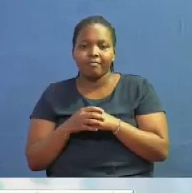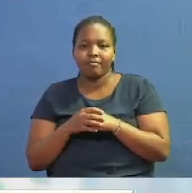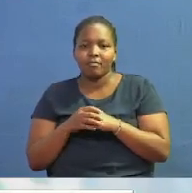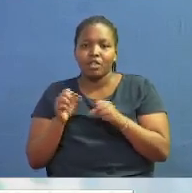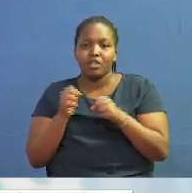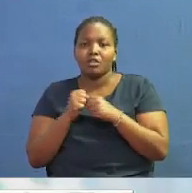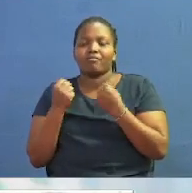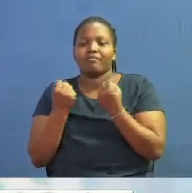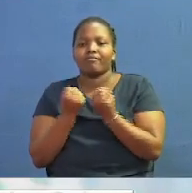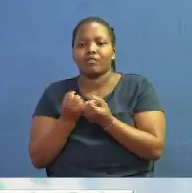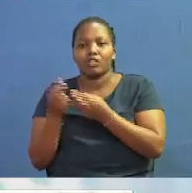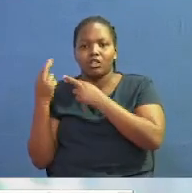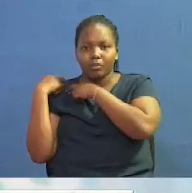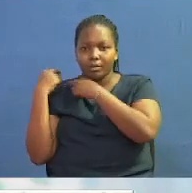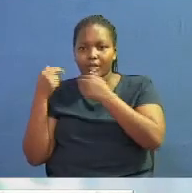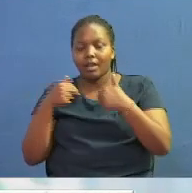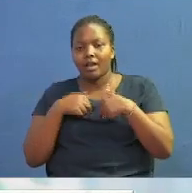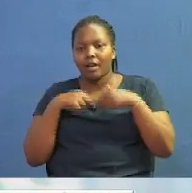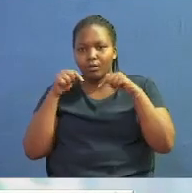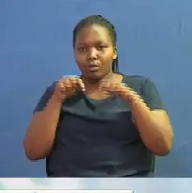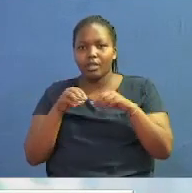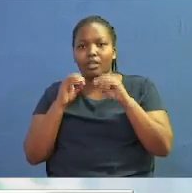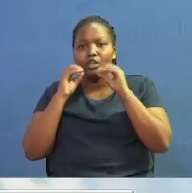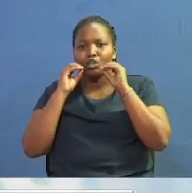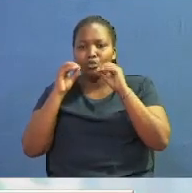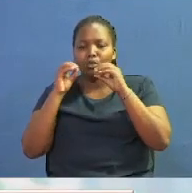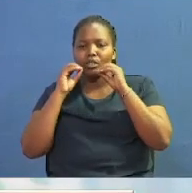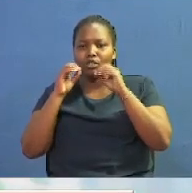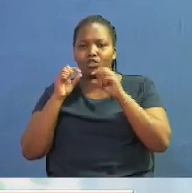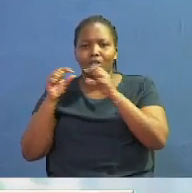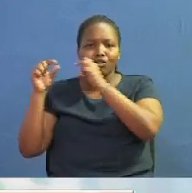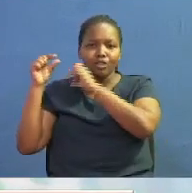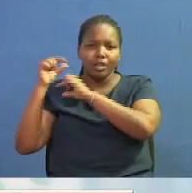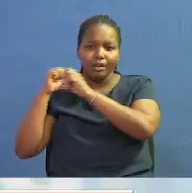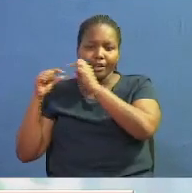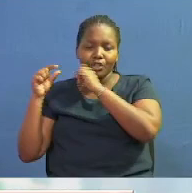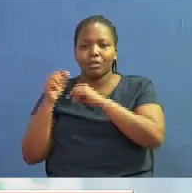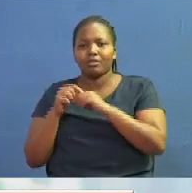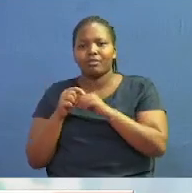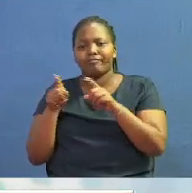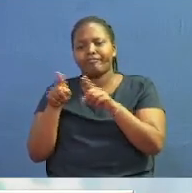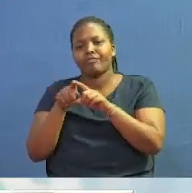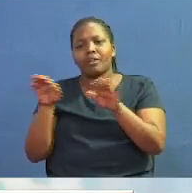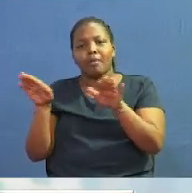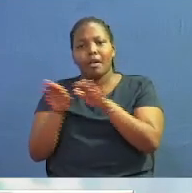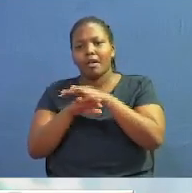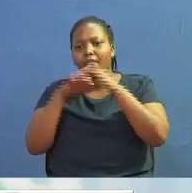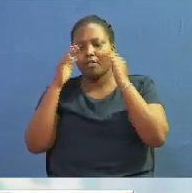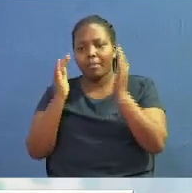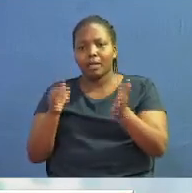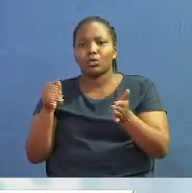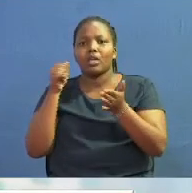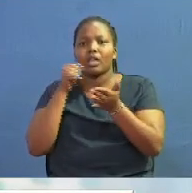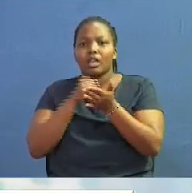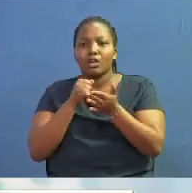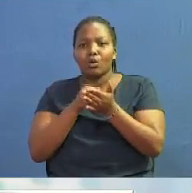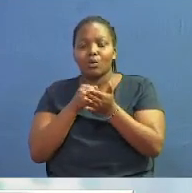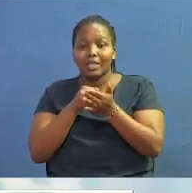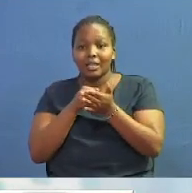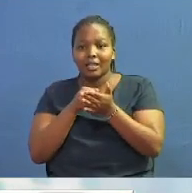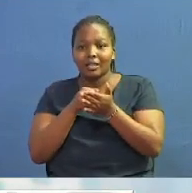a responsibility today to teach our generations, to teach everyone, including our